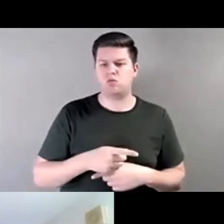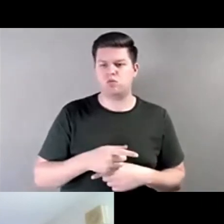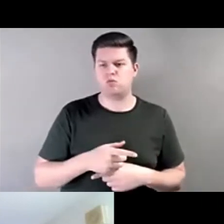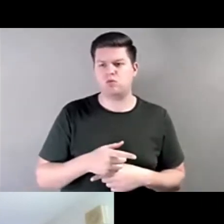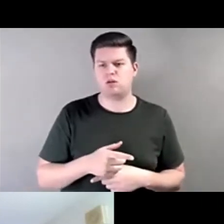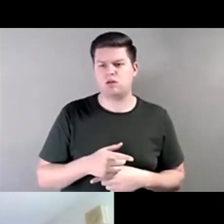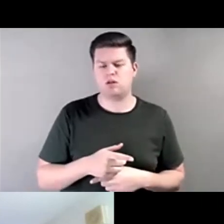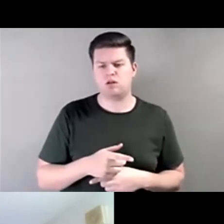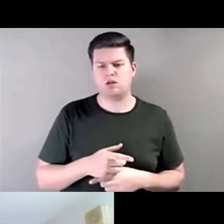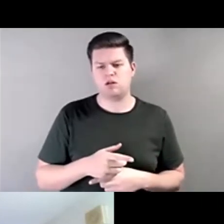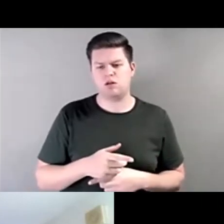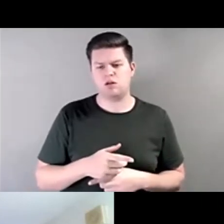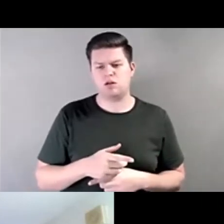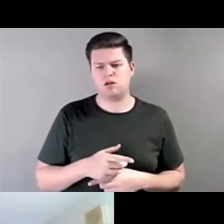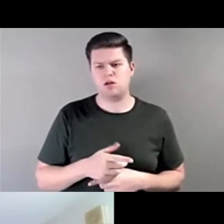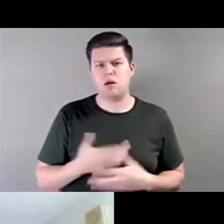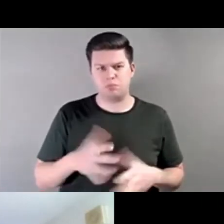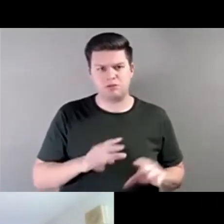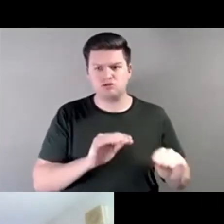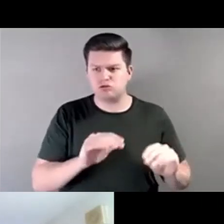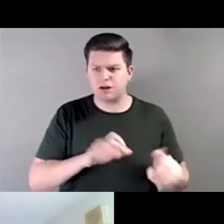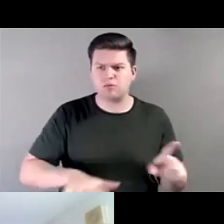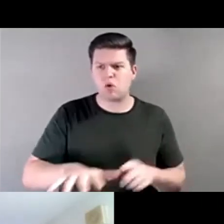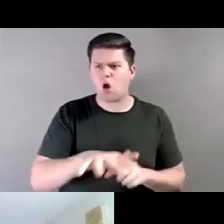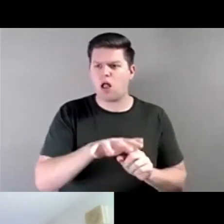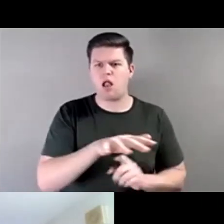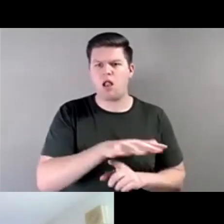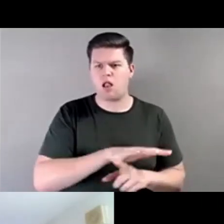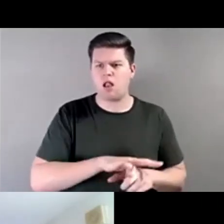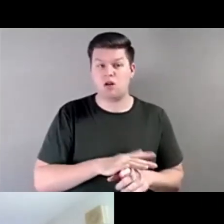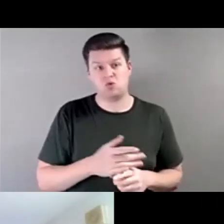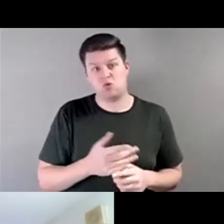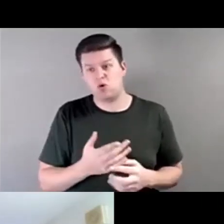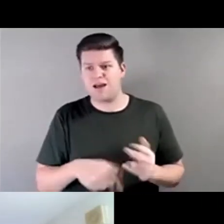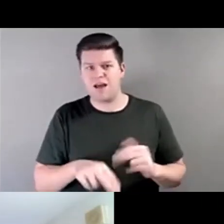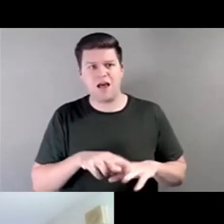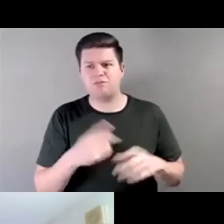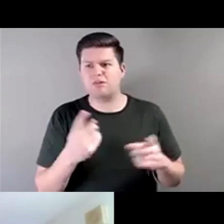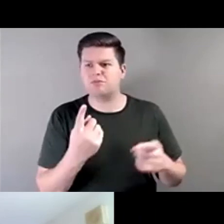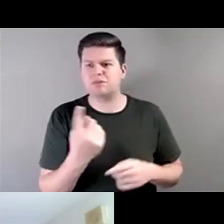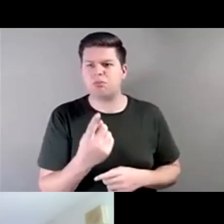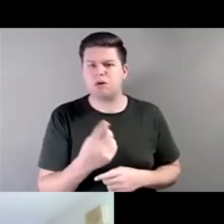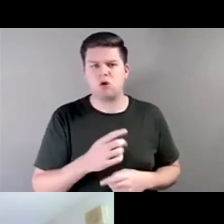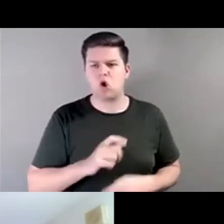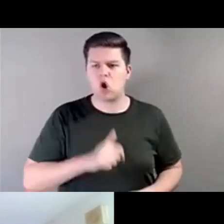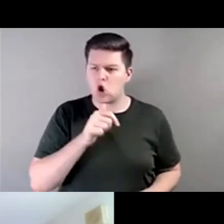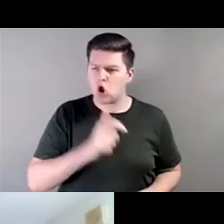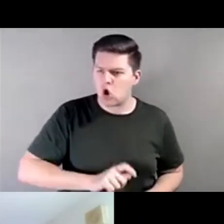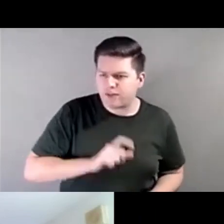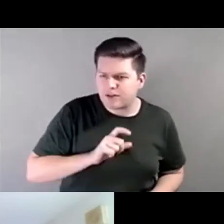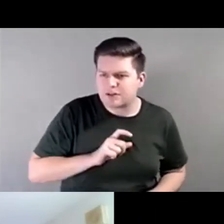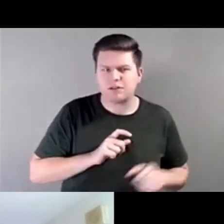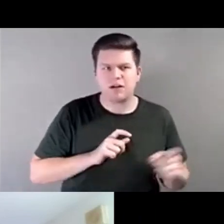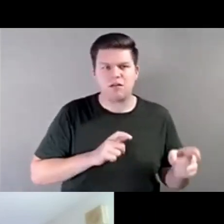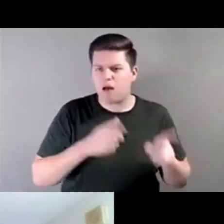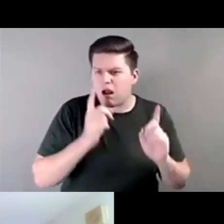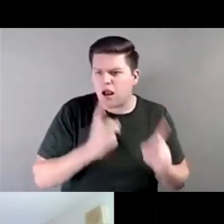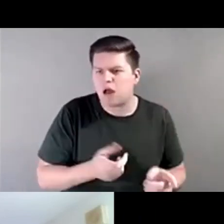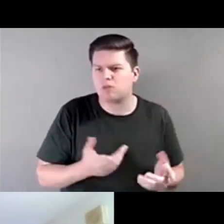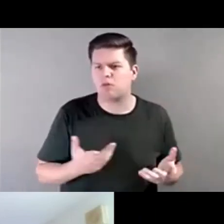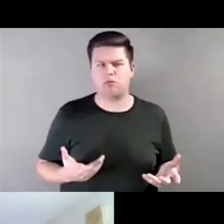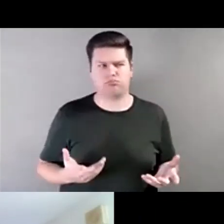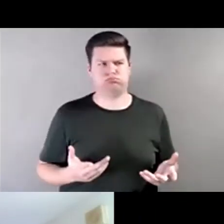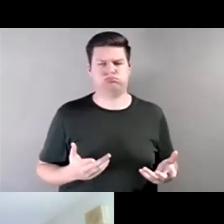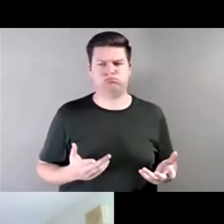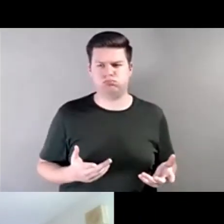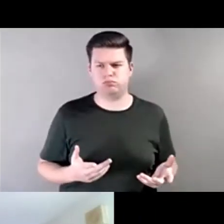been trained, or who is not confident enough to do so. Please help us. It is part